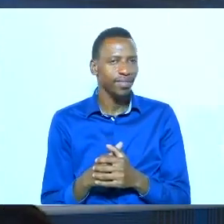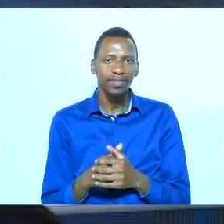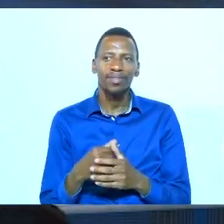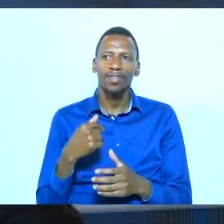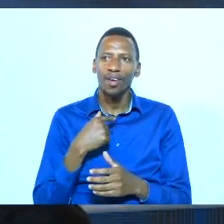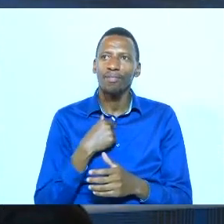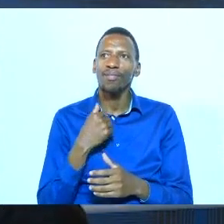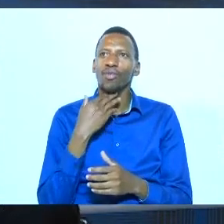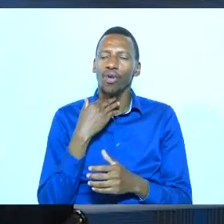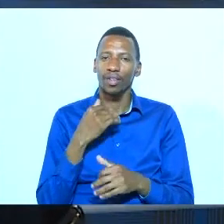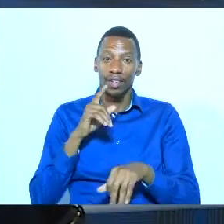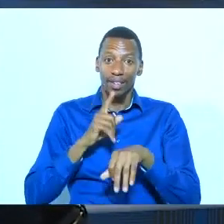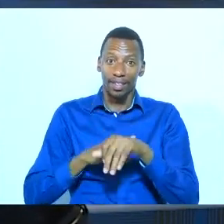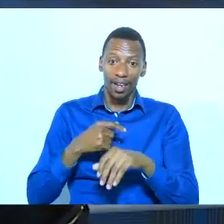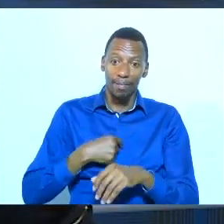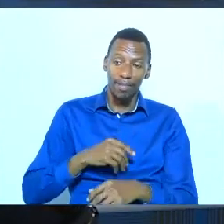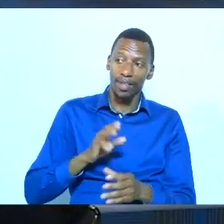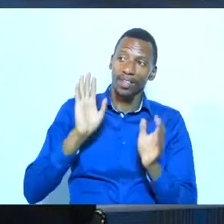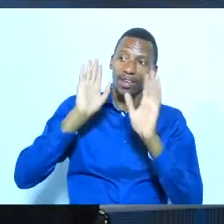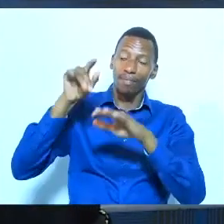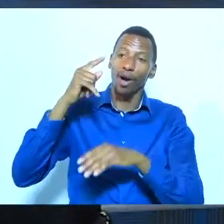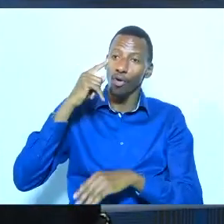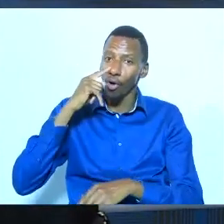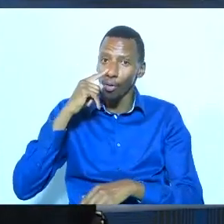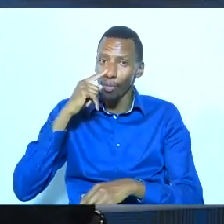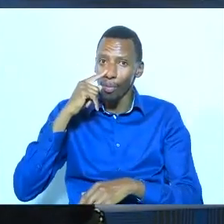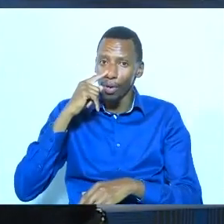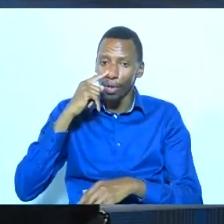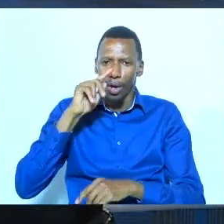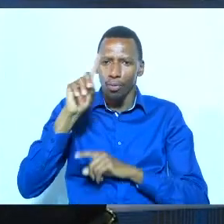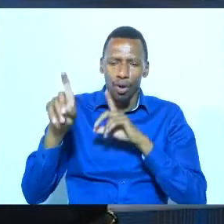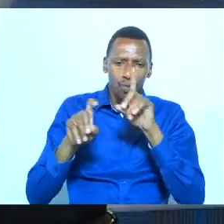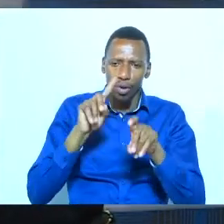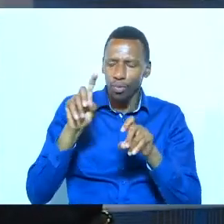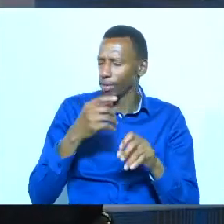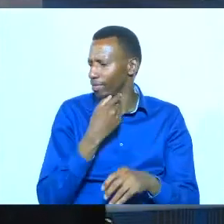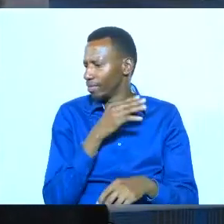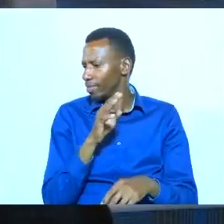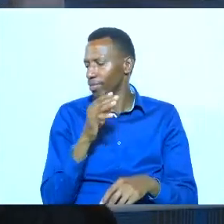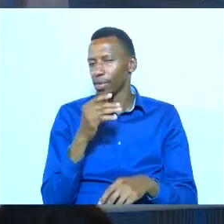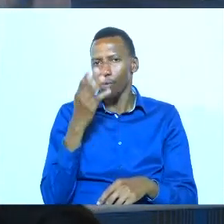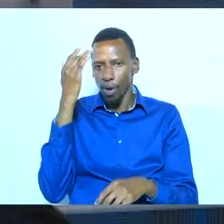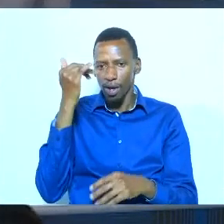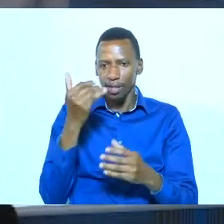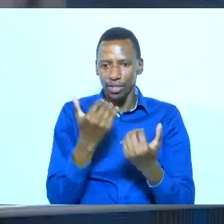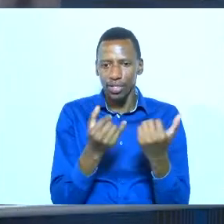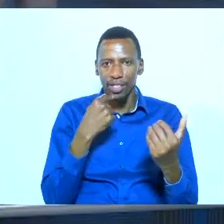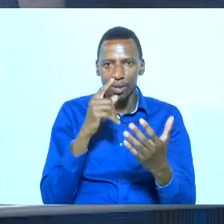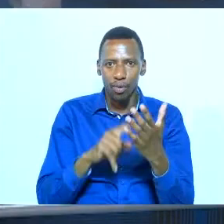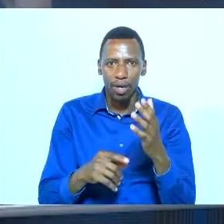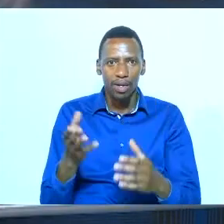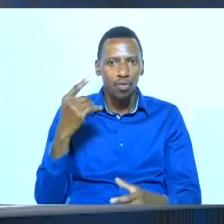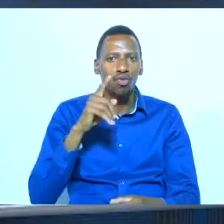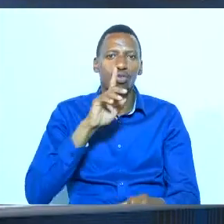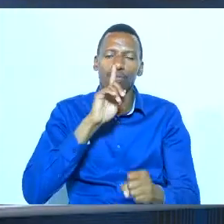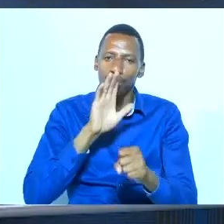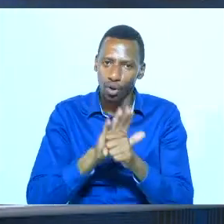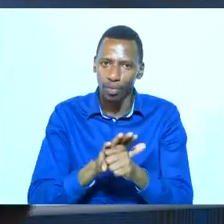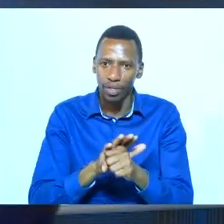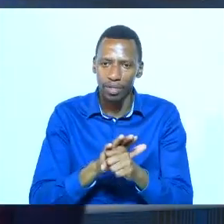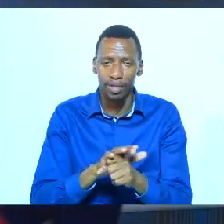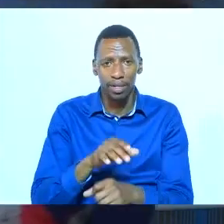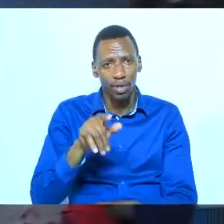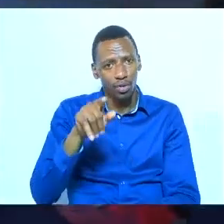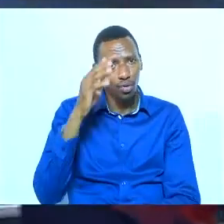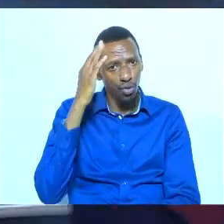I want, when I go back home, I don't have any case to respond because they said, you promised. And you